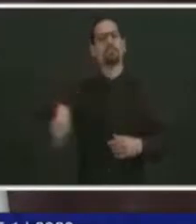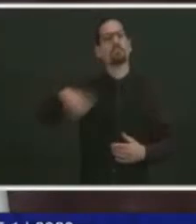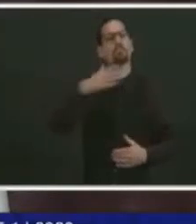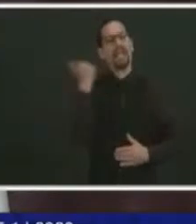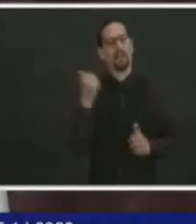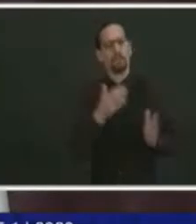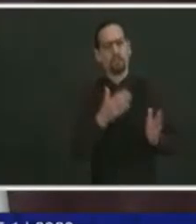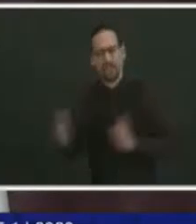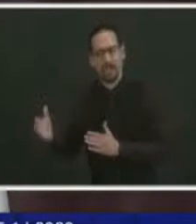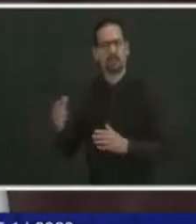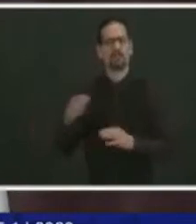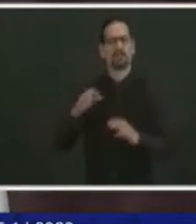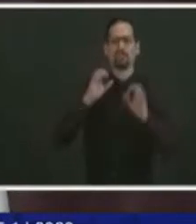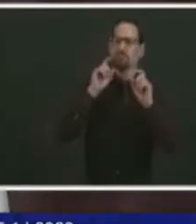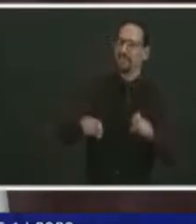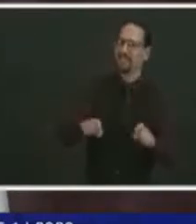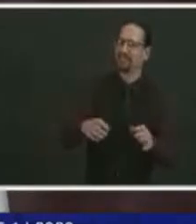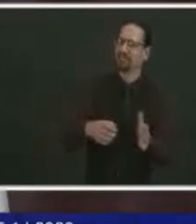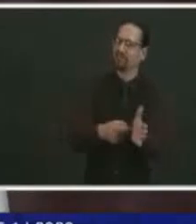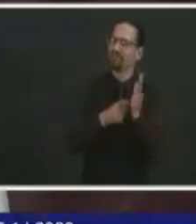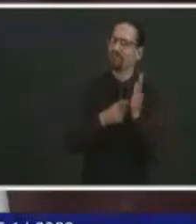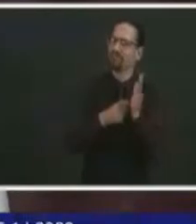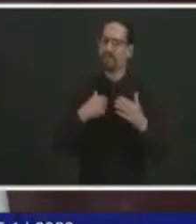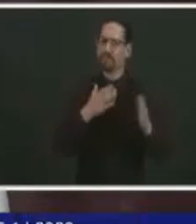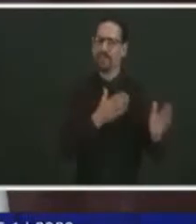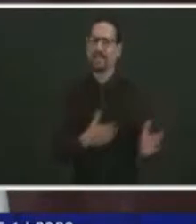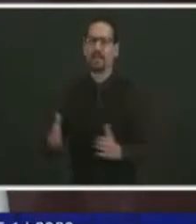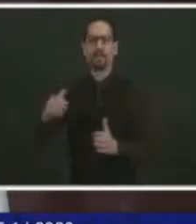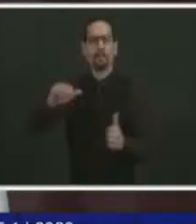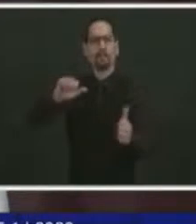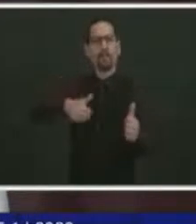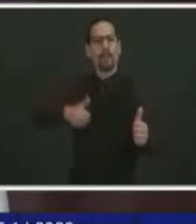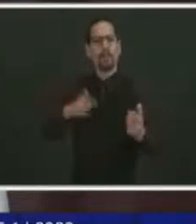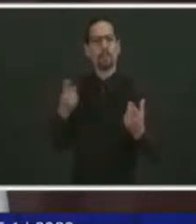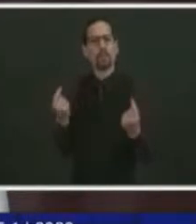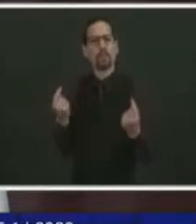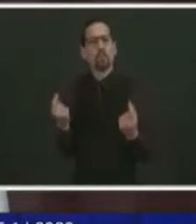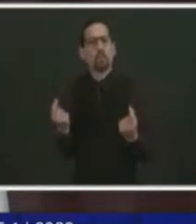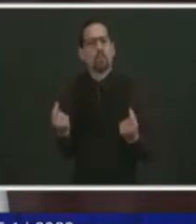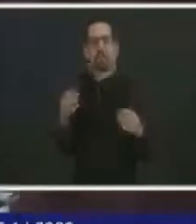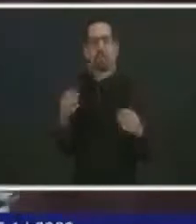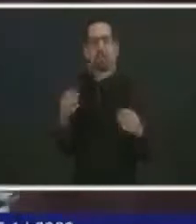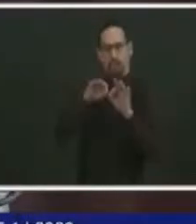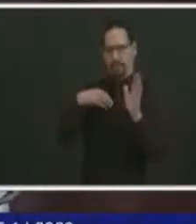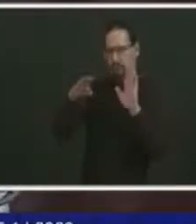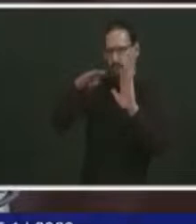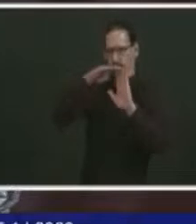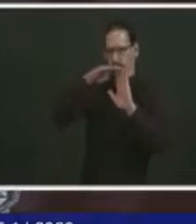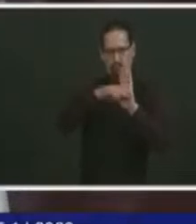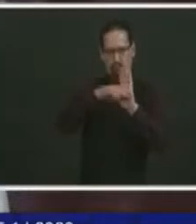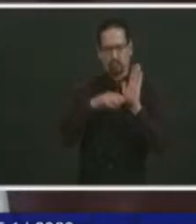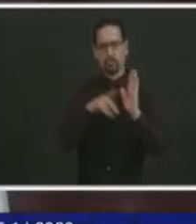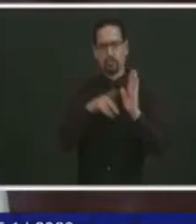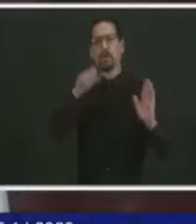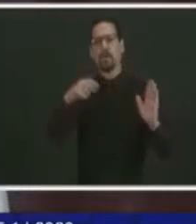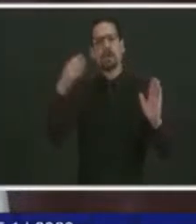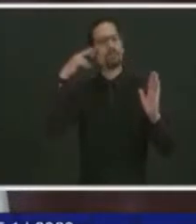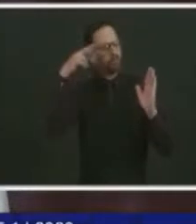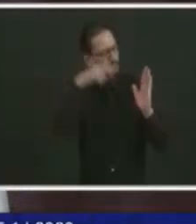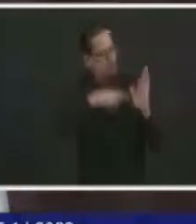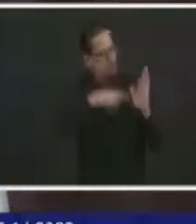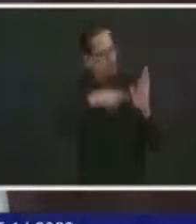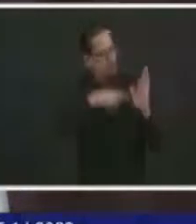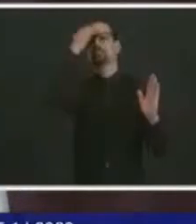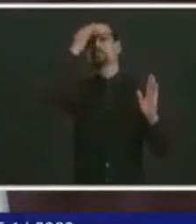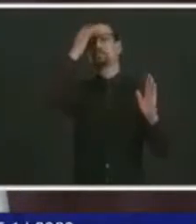for something to go wrong, is you have that plan in place so we know what to do. So we, A, prevent an outbreak, and B, we know what to do